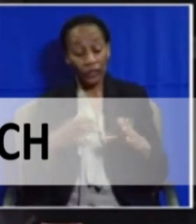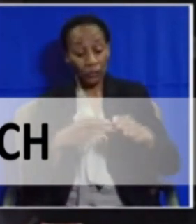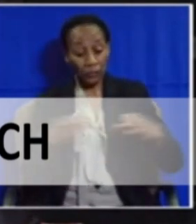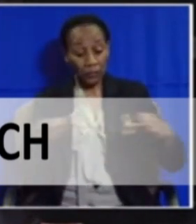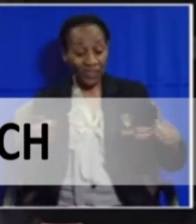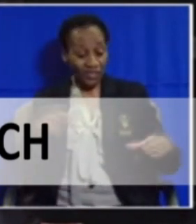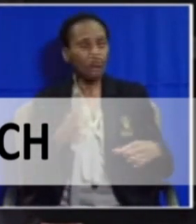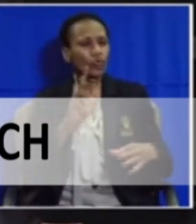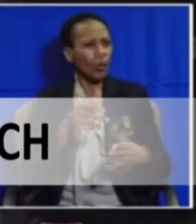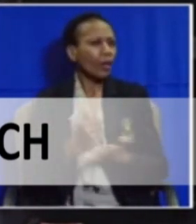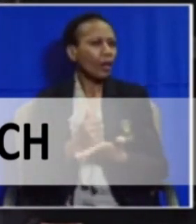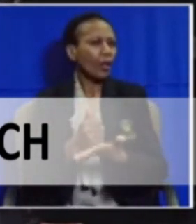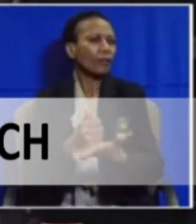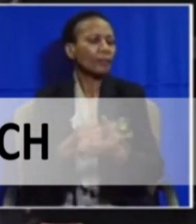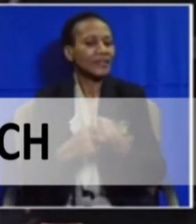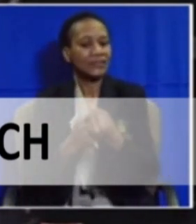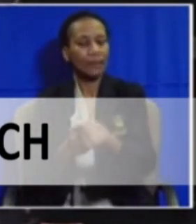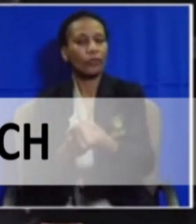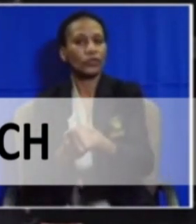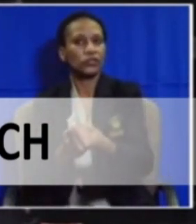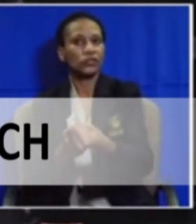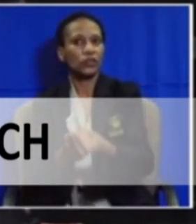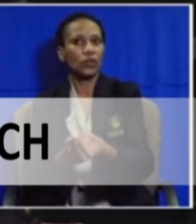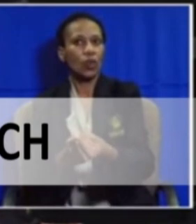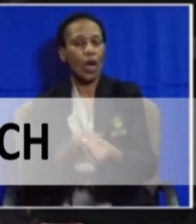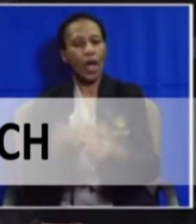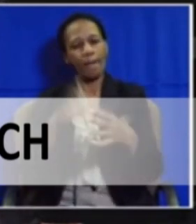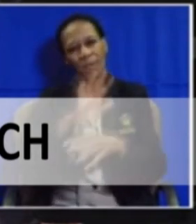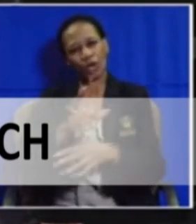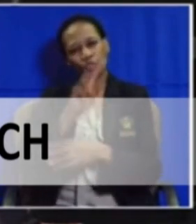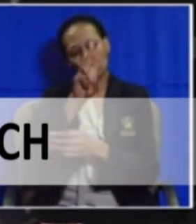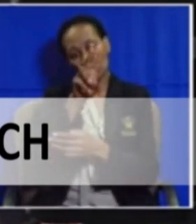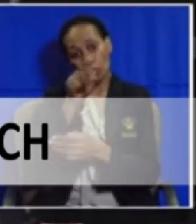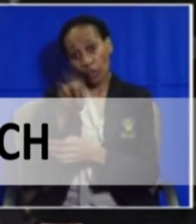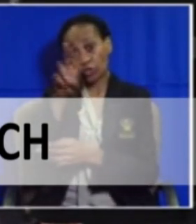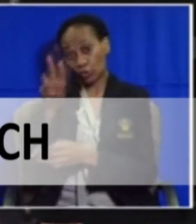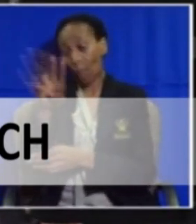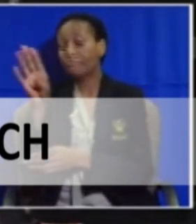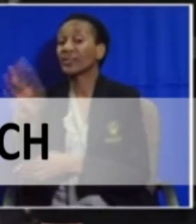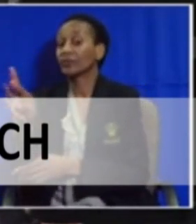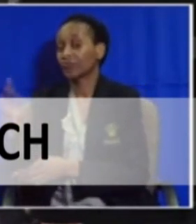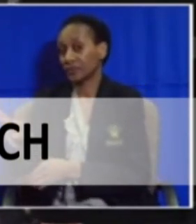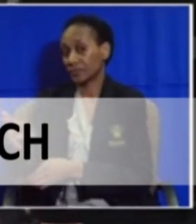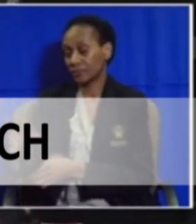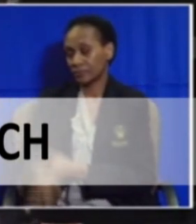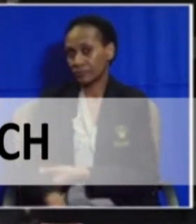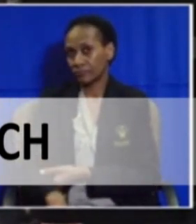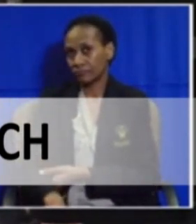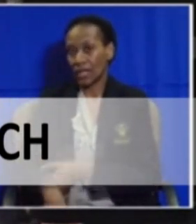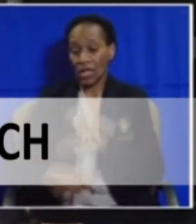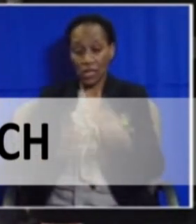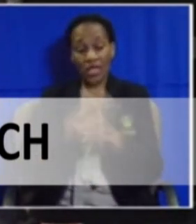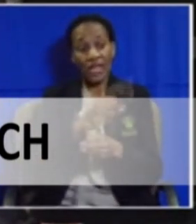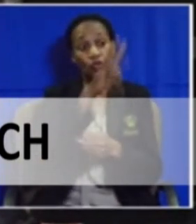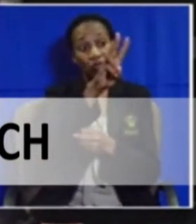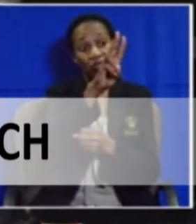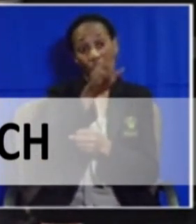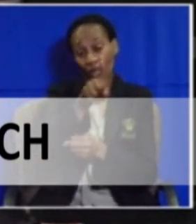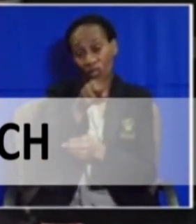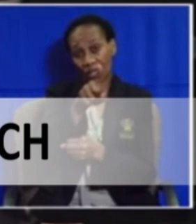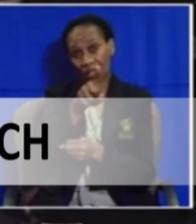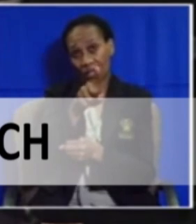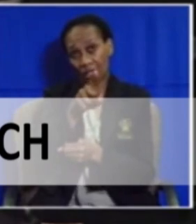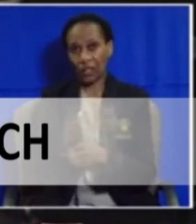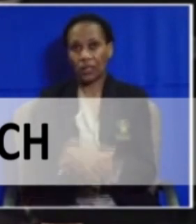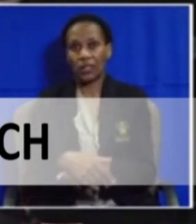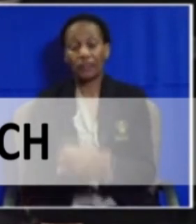provide additional support worth of 2.2 billion rand. In 2021, the